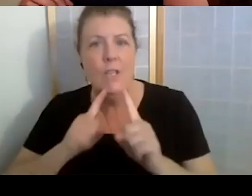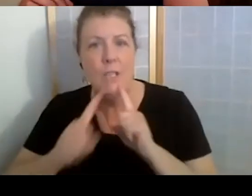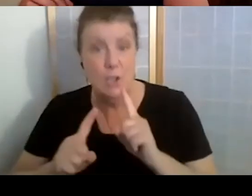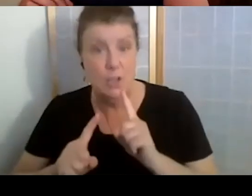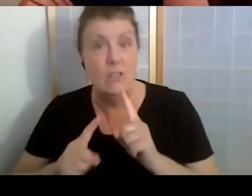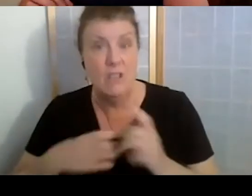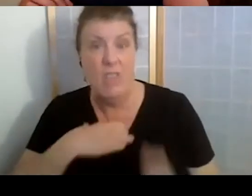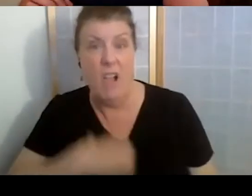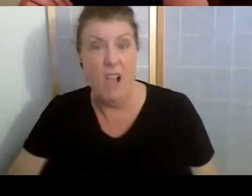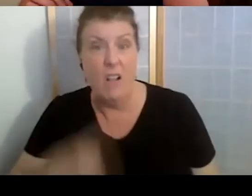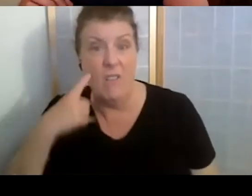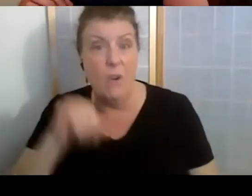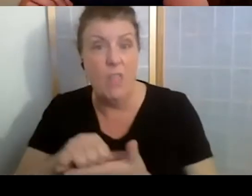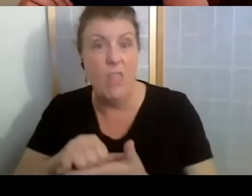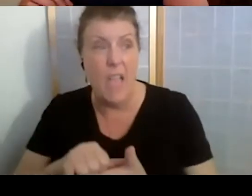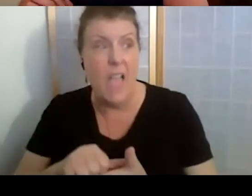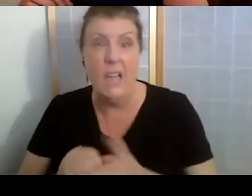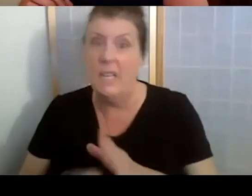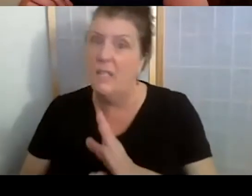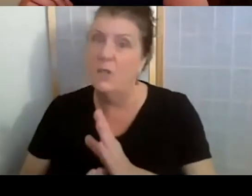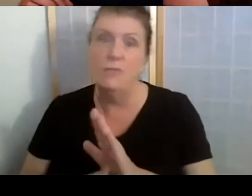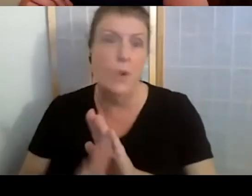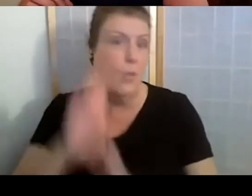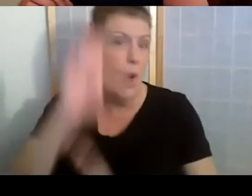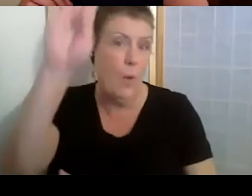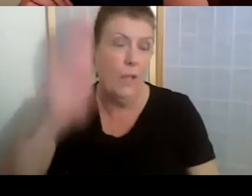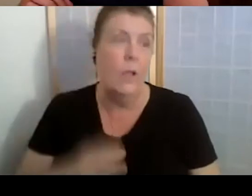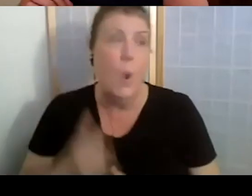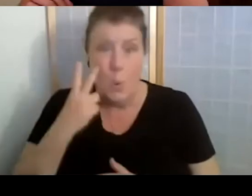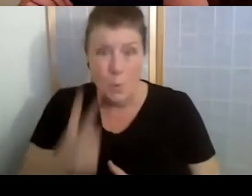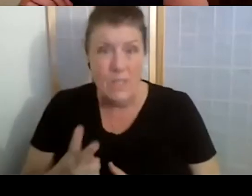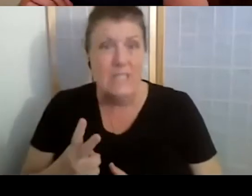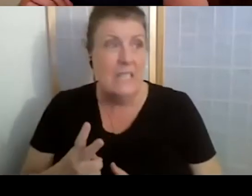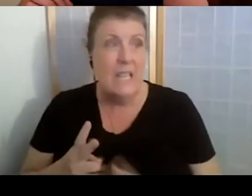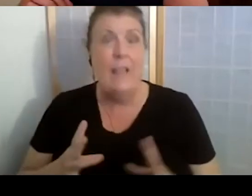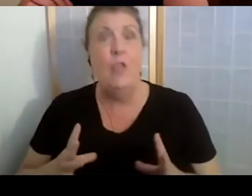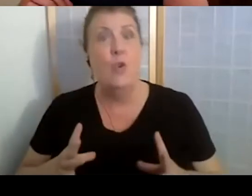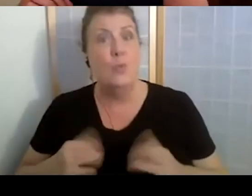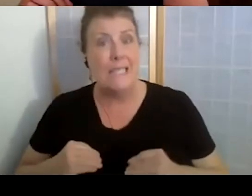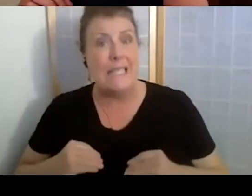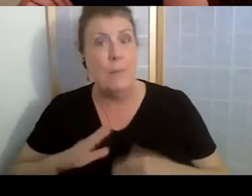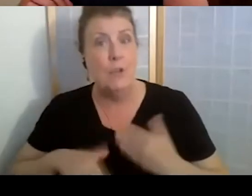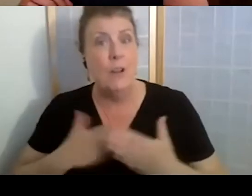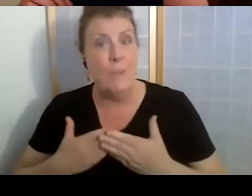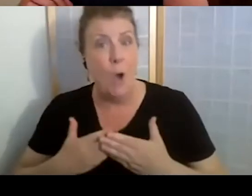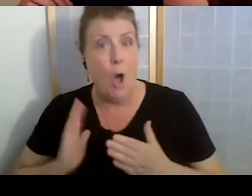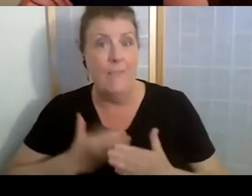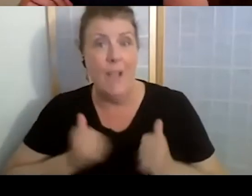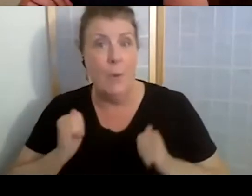is just growing, and you see, I mean, the reception of all these shows, none of them is easy. None of them,